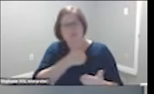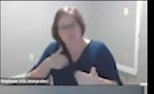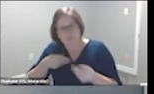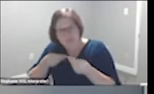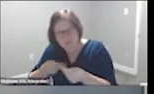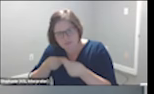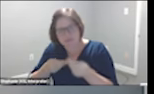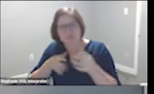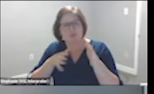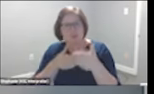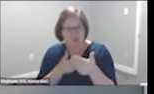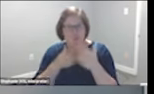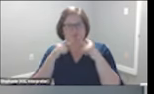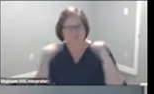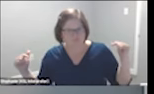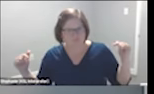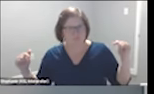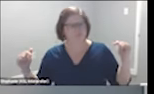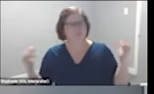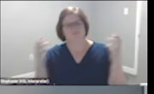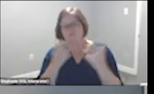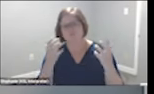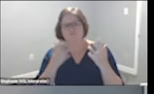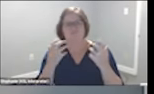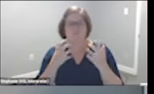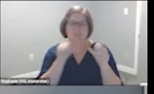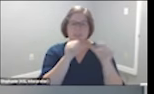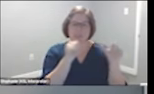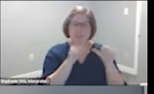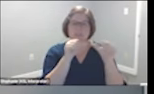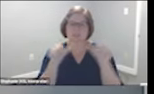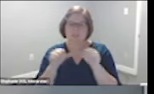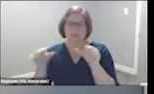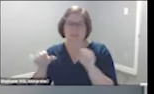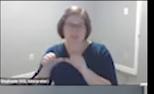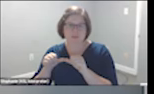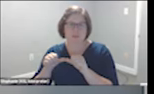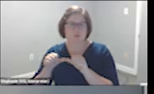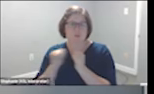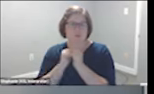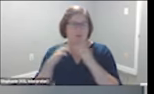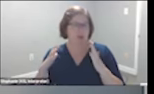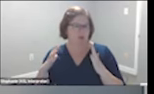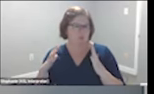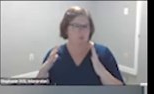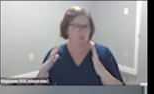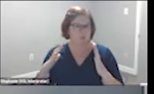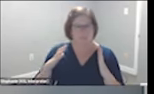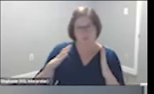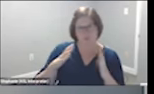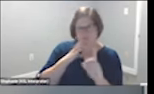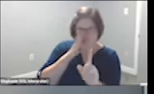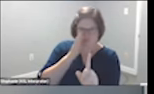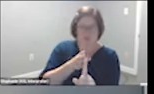of these wonderful spaces, without directly targeting one